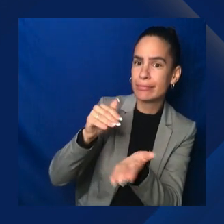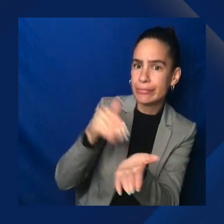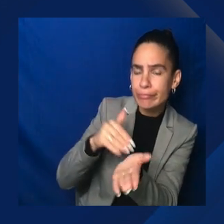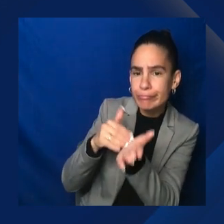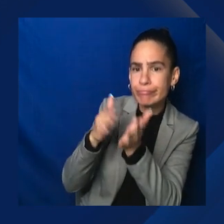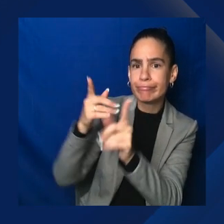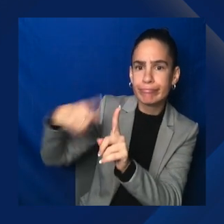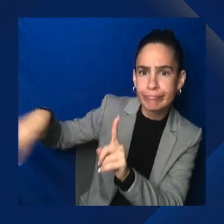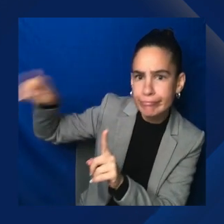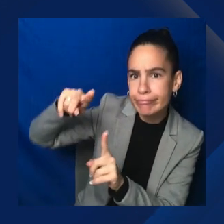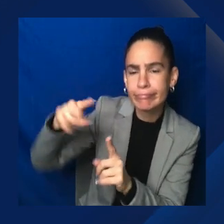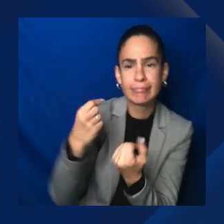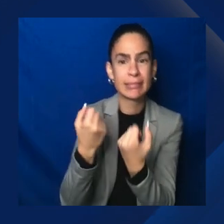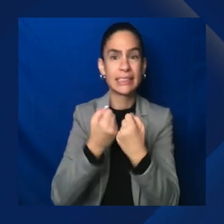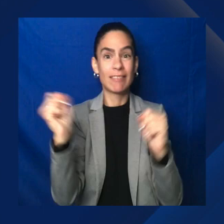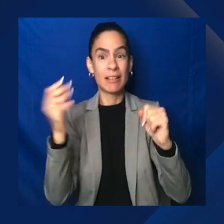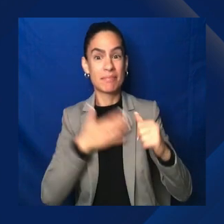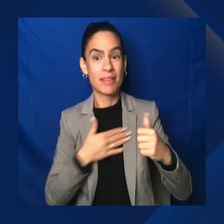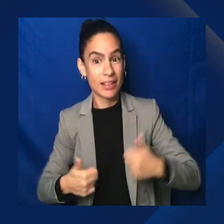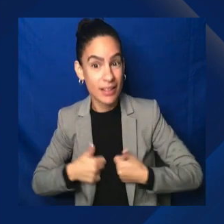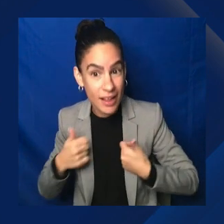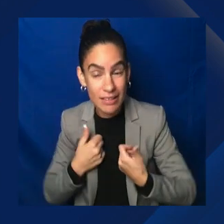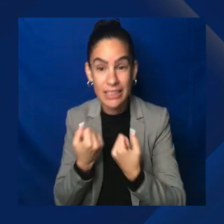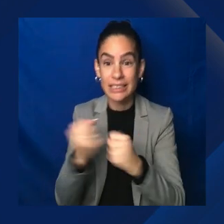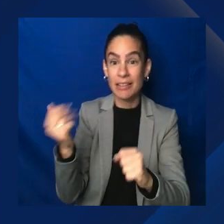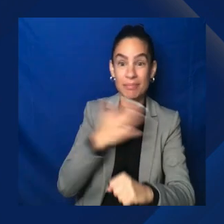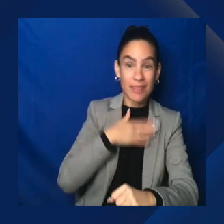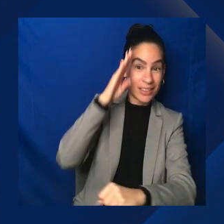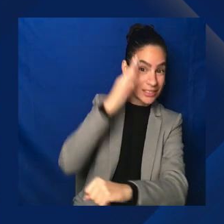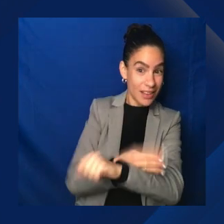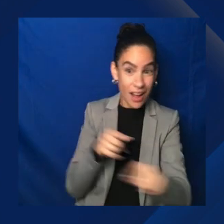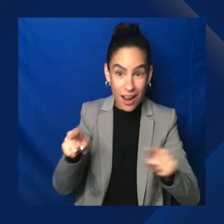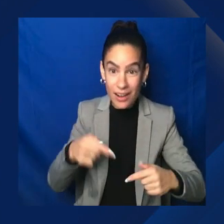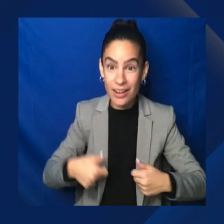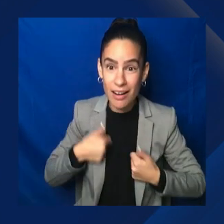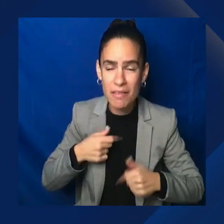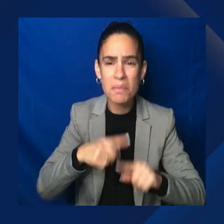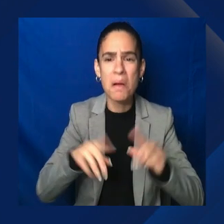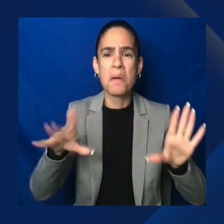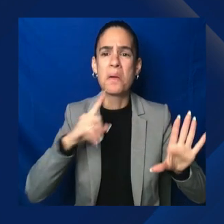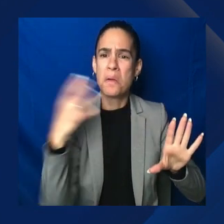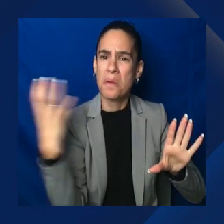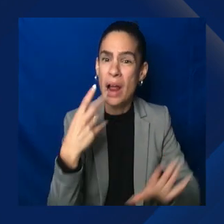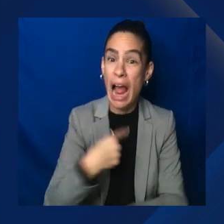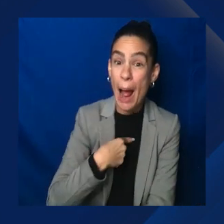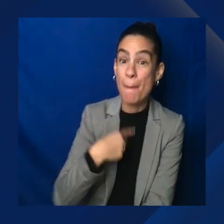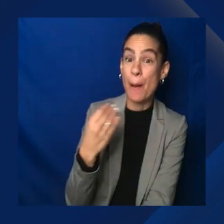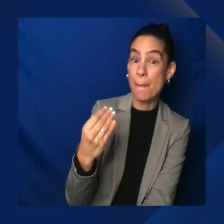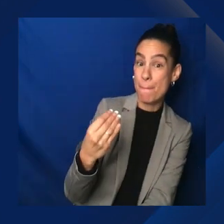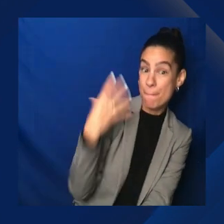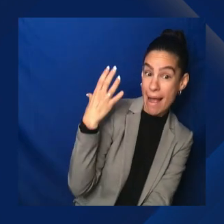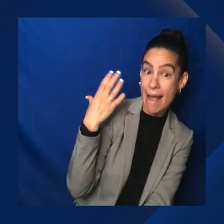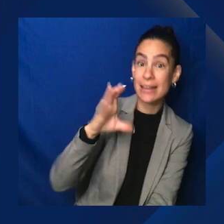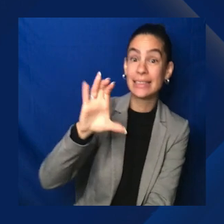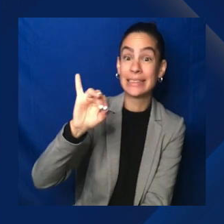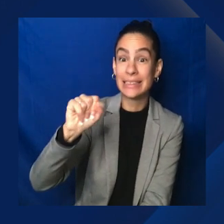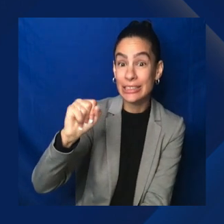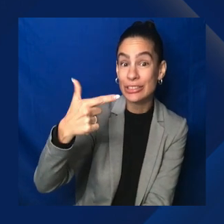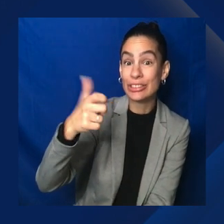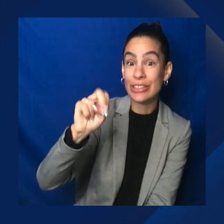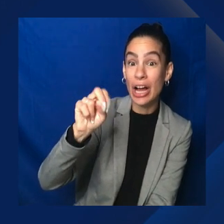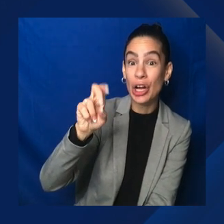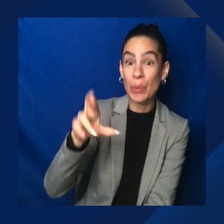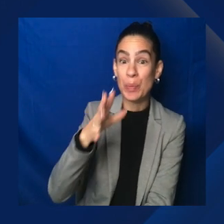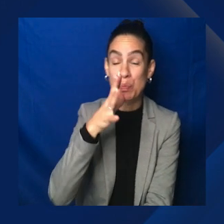But also, real talk, I'm a white cisgender woman. My experience was a mere taste of the routine barriers to healthcare that women